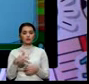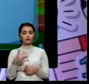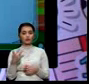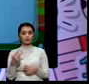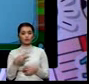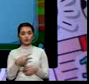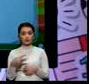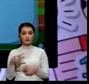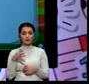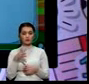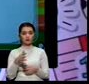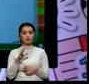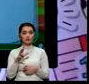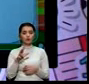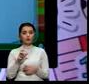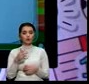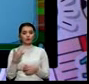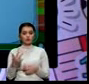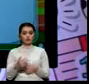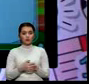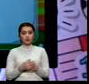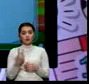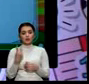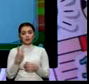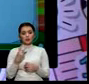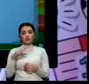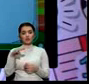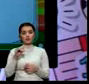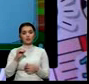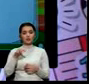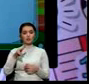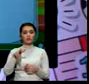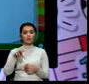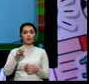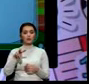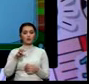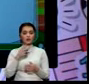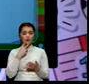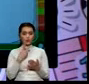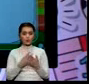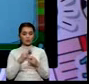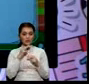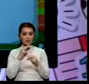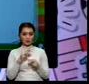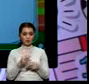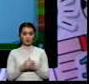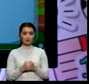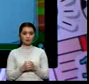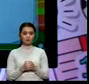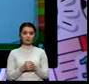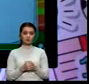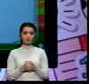5533 teng 5533. İkinci tenglamamızni diqqat bilan kuzating.